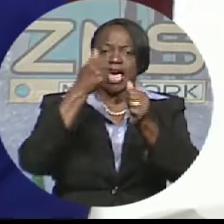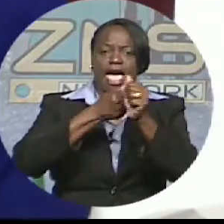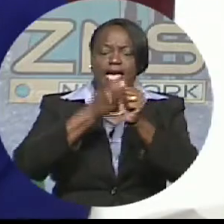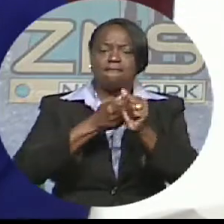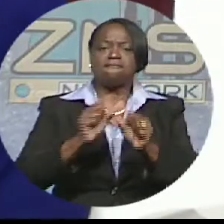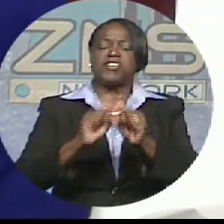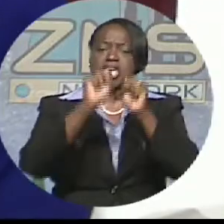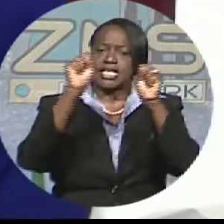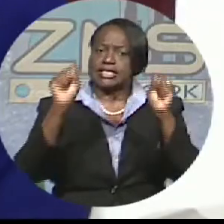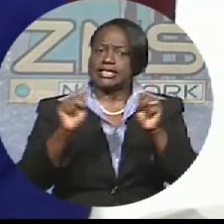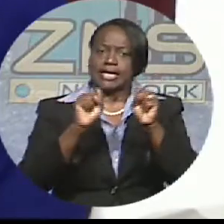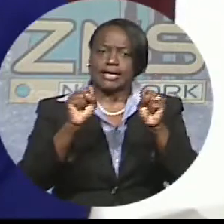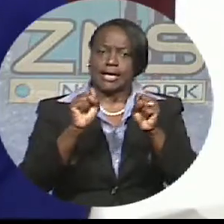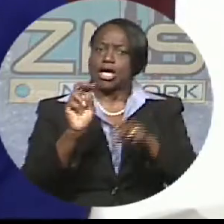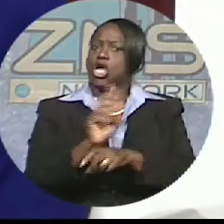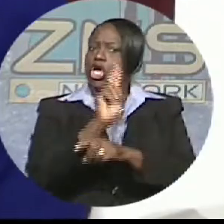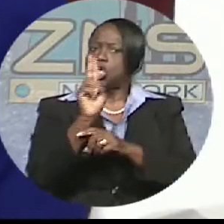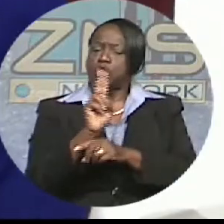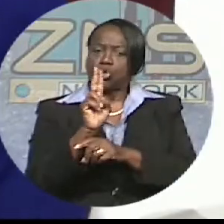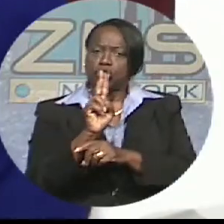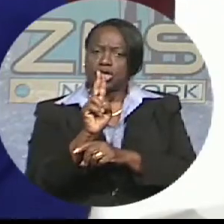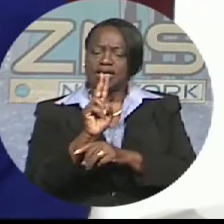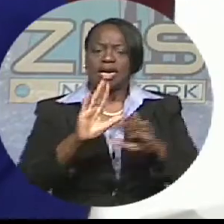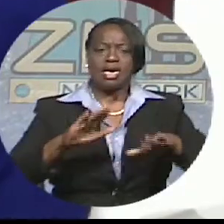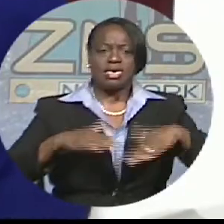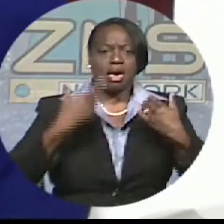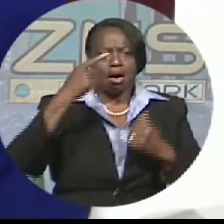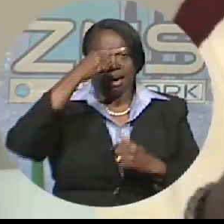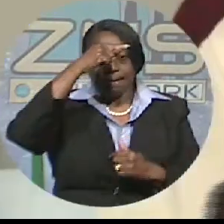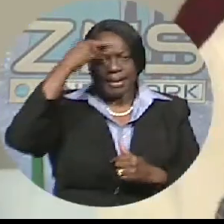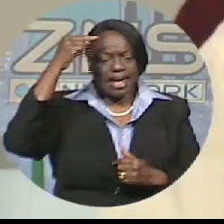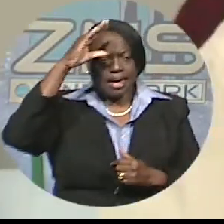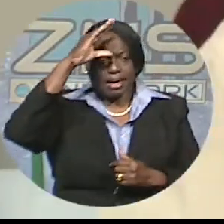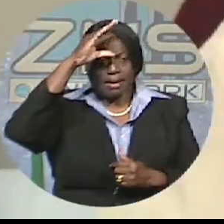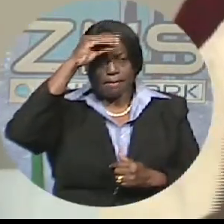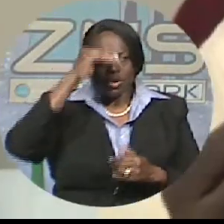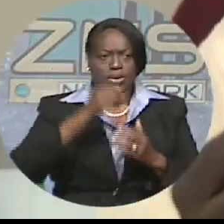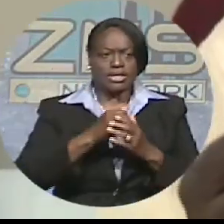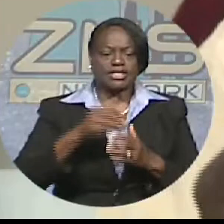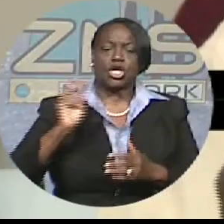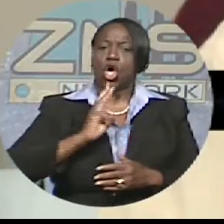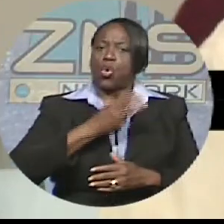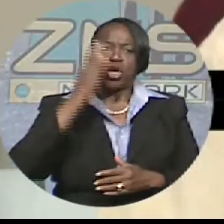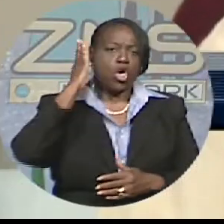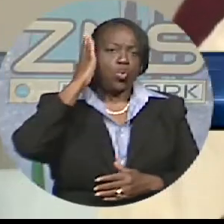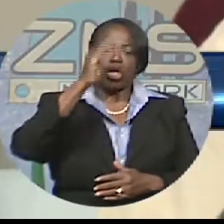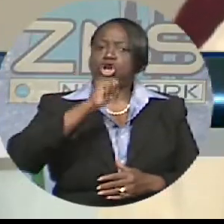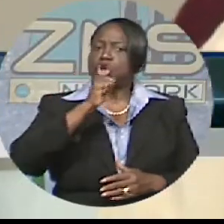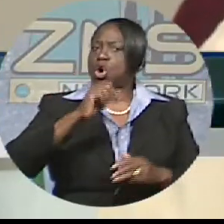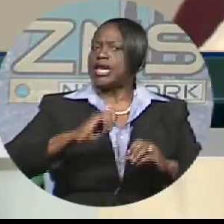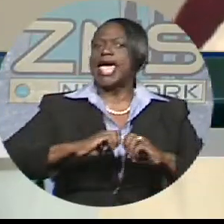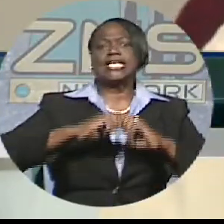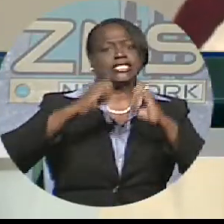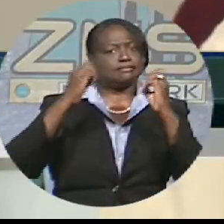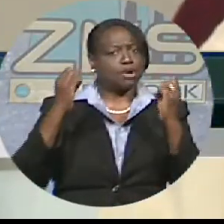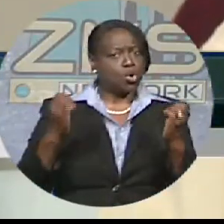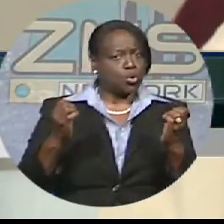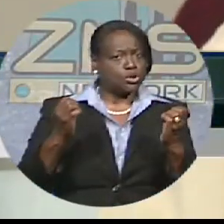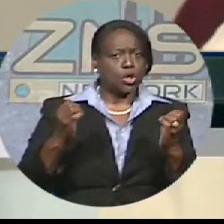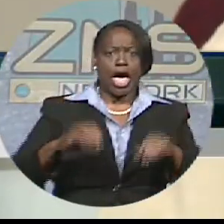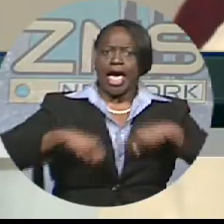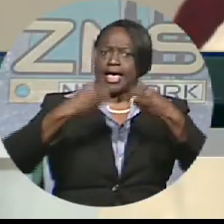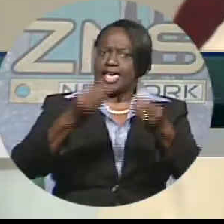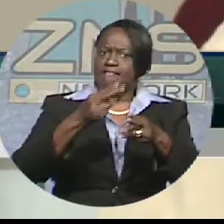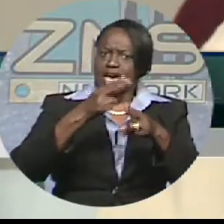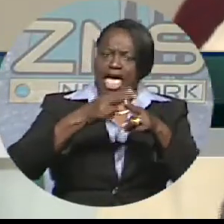Saturday, and usually young black boys. We will not expose, we will not render